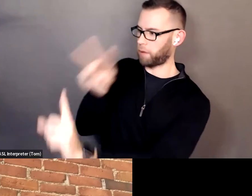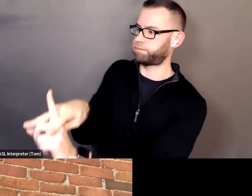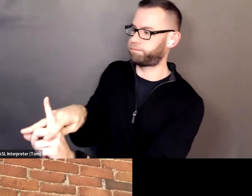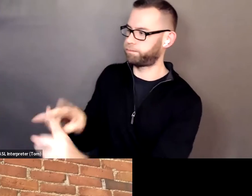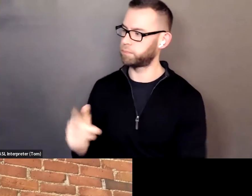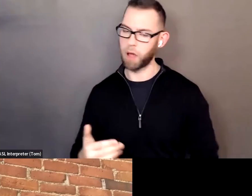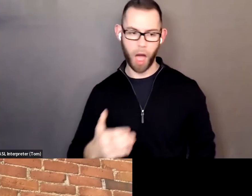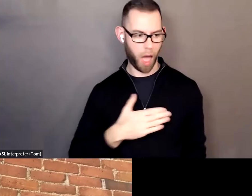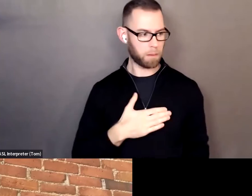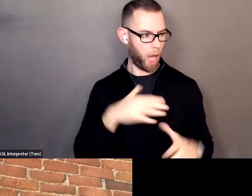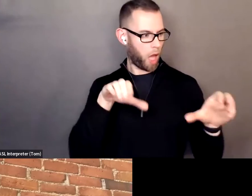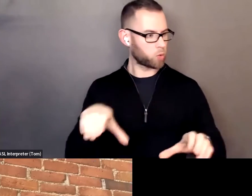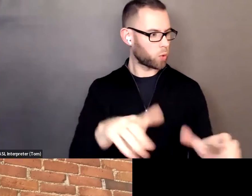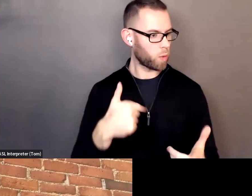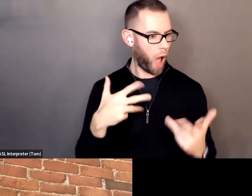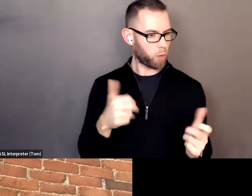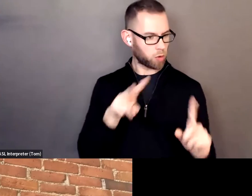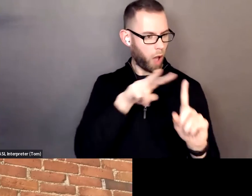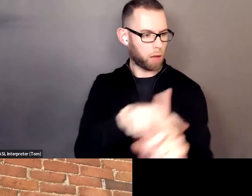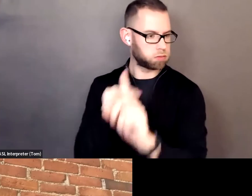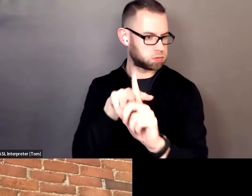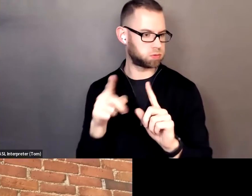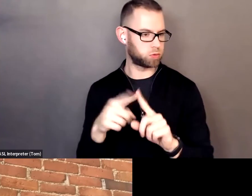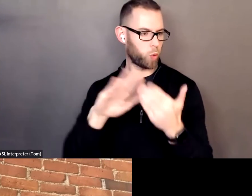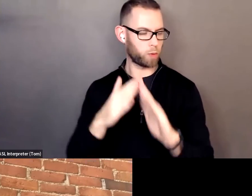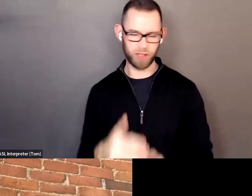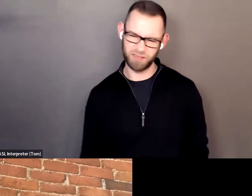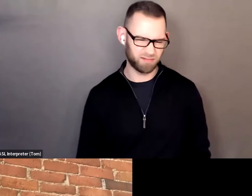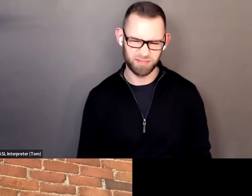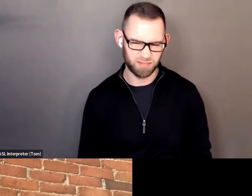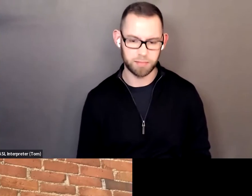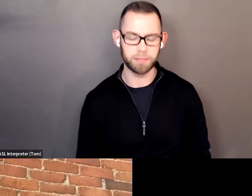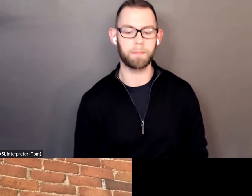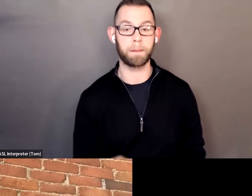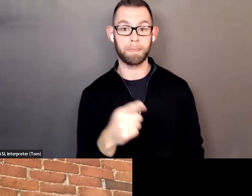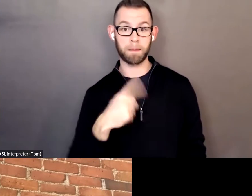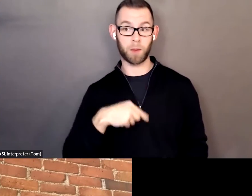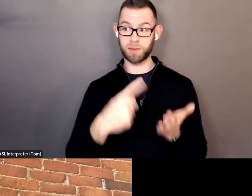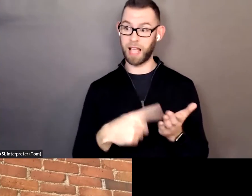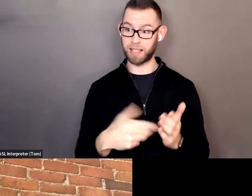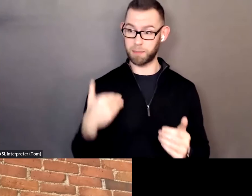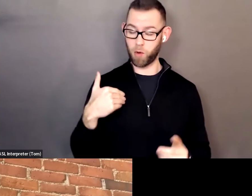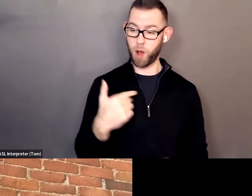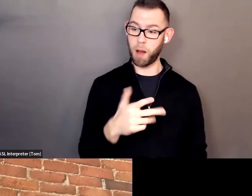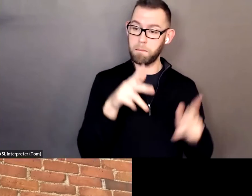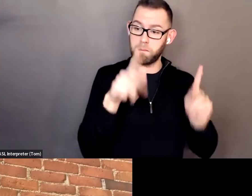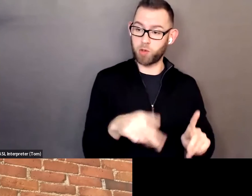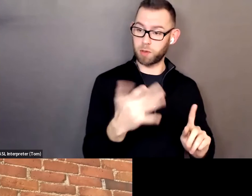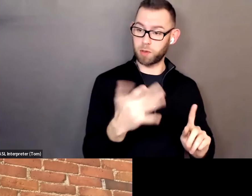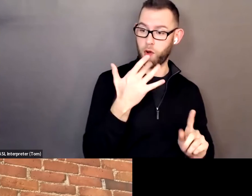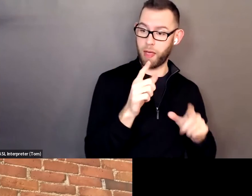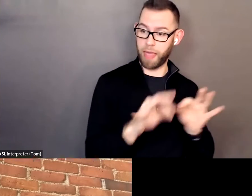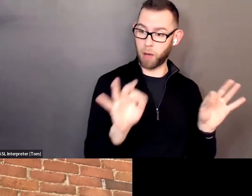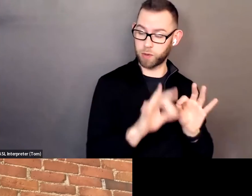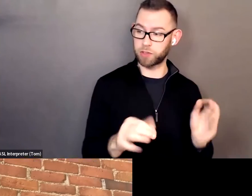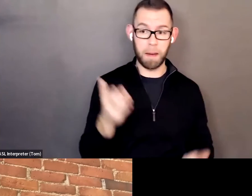other people within the community, right? So like, even in that example, when we're talking about person preferred language, somebody might want to go by a